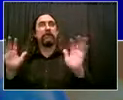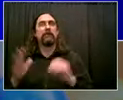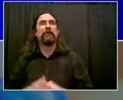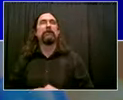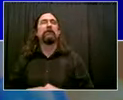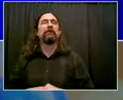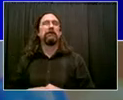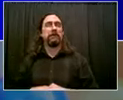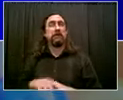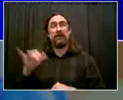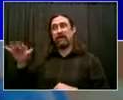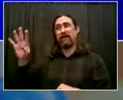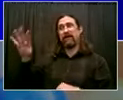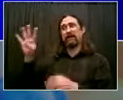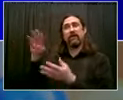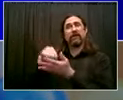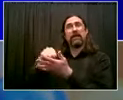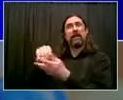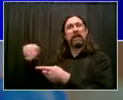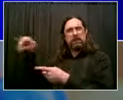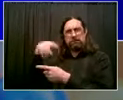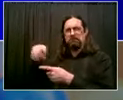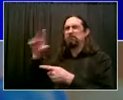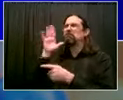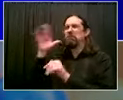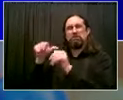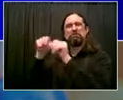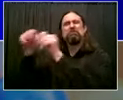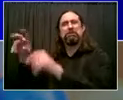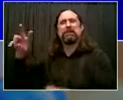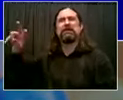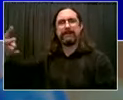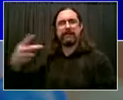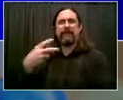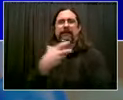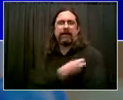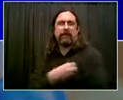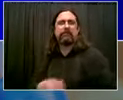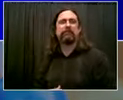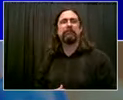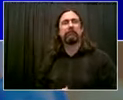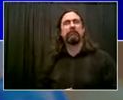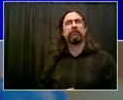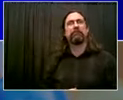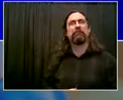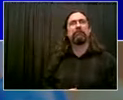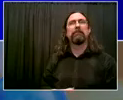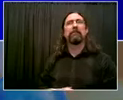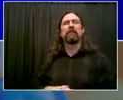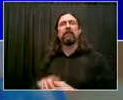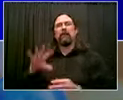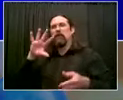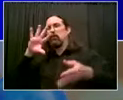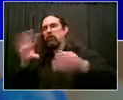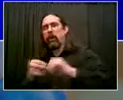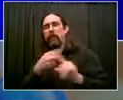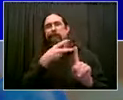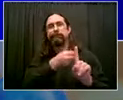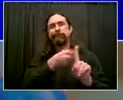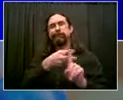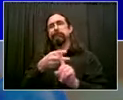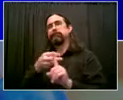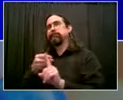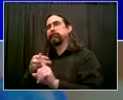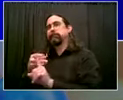Overall doses administered from the beginning. We've now passed 8.5 million doses. So more doses than people in the city.